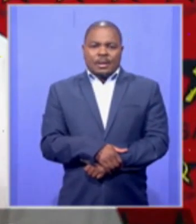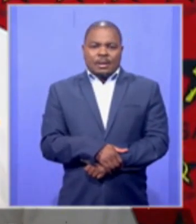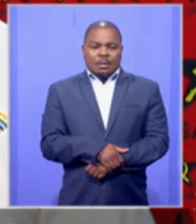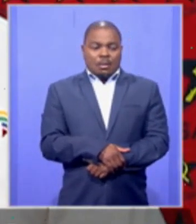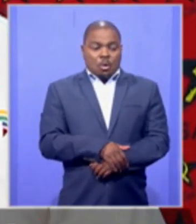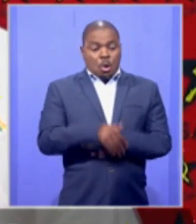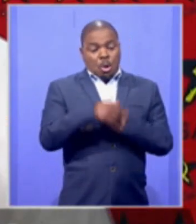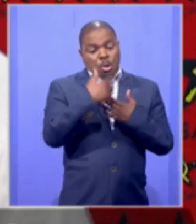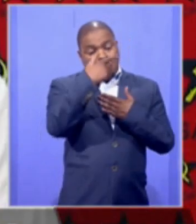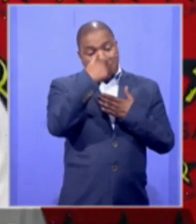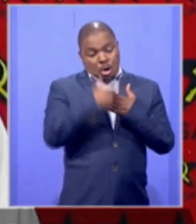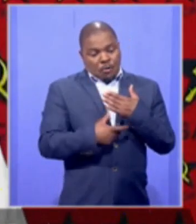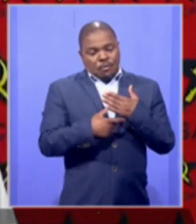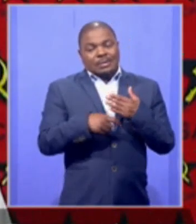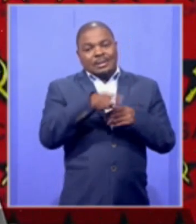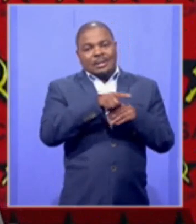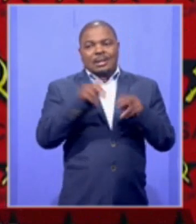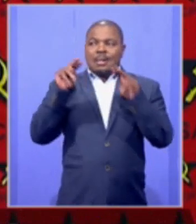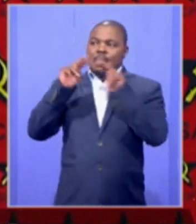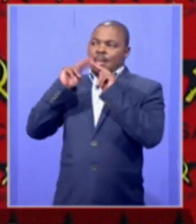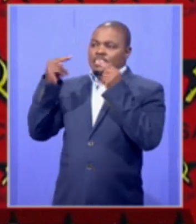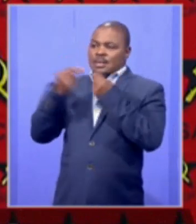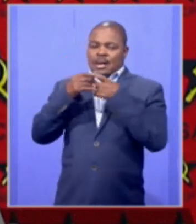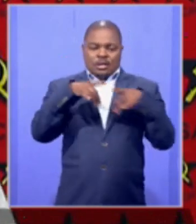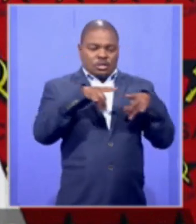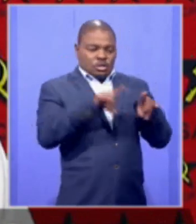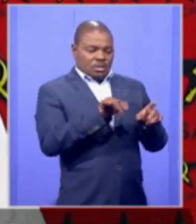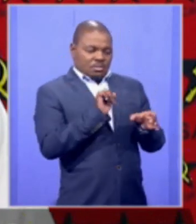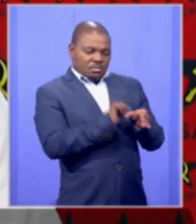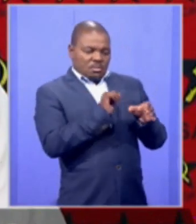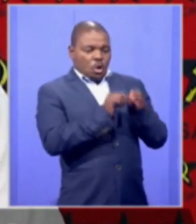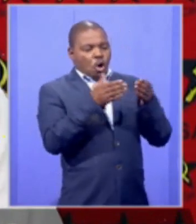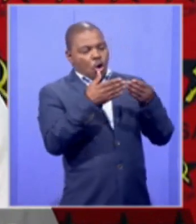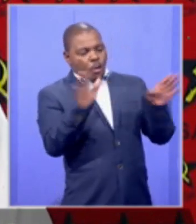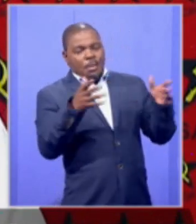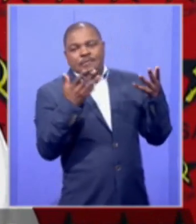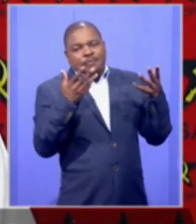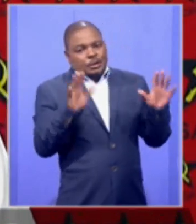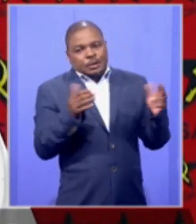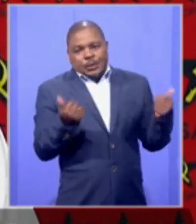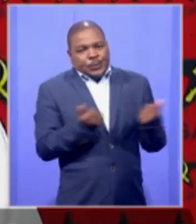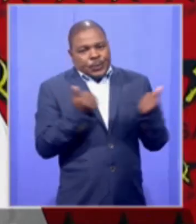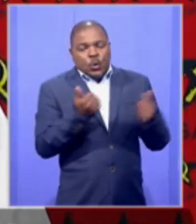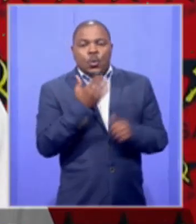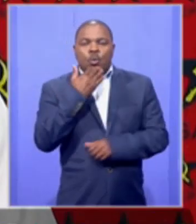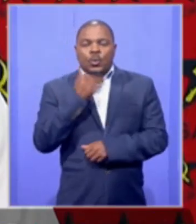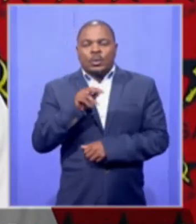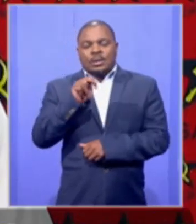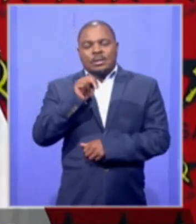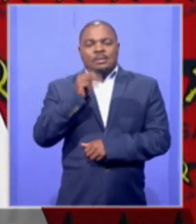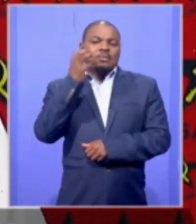Conference e setse e butswe ke yone national chairperson wa mokgatlo wa SACP Blade